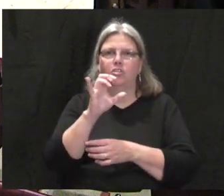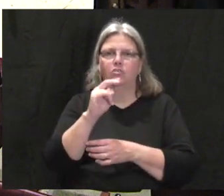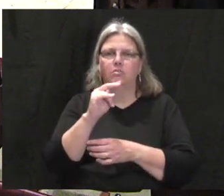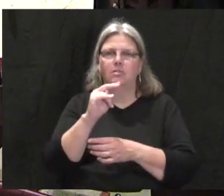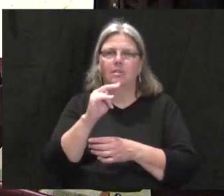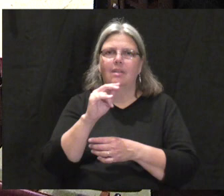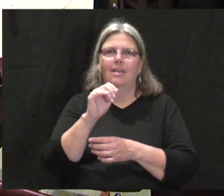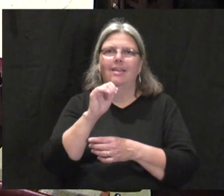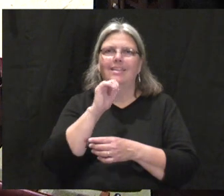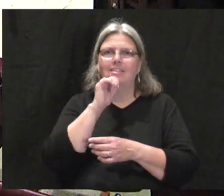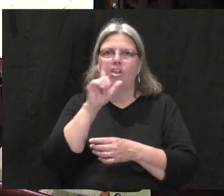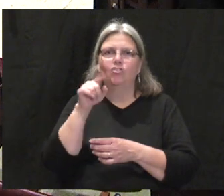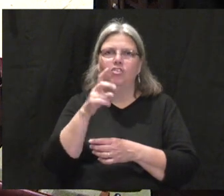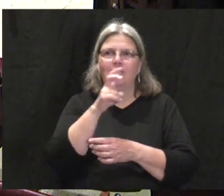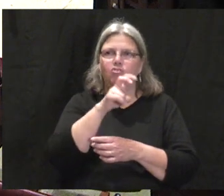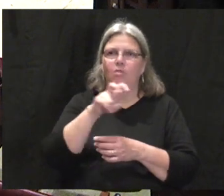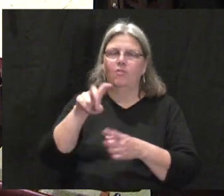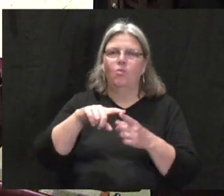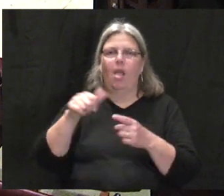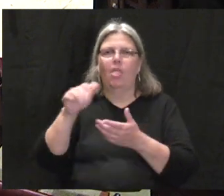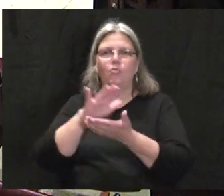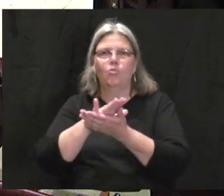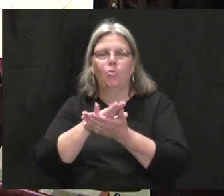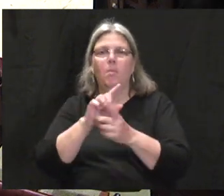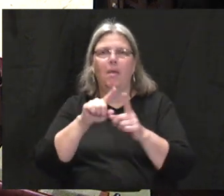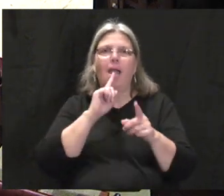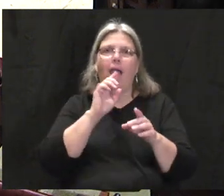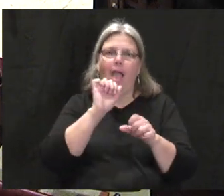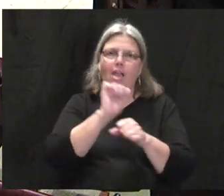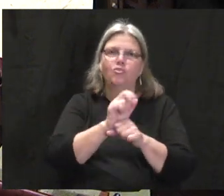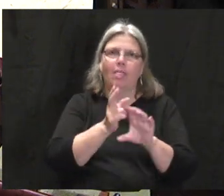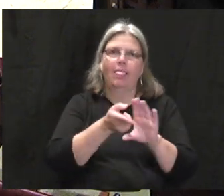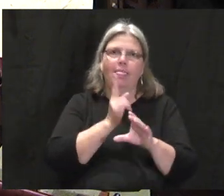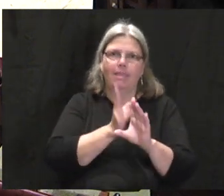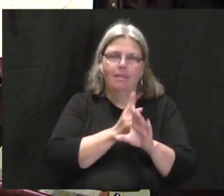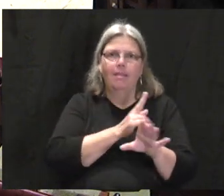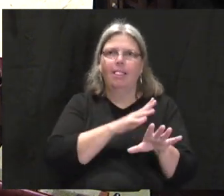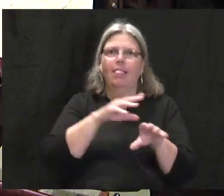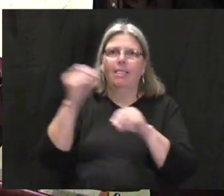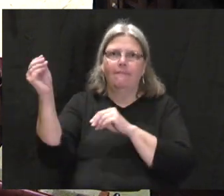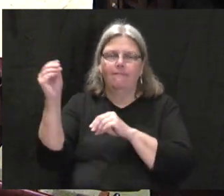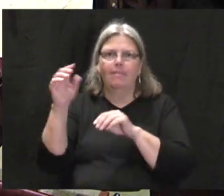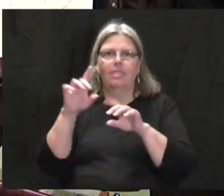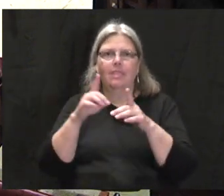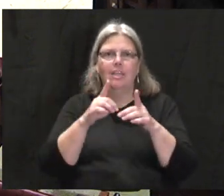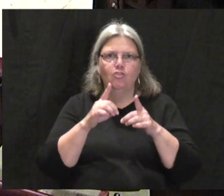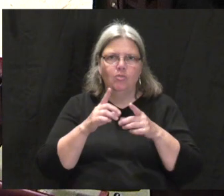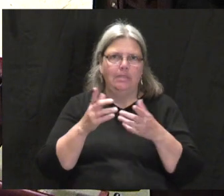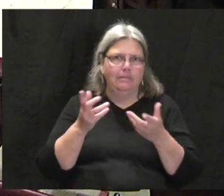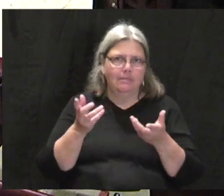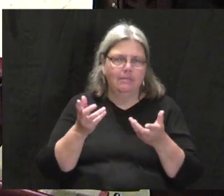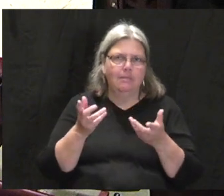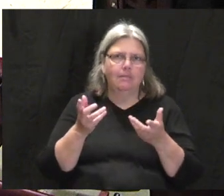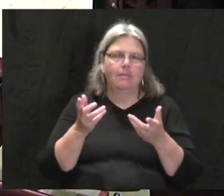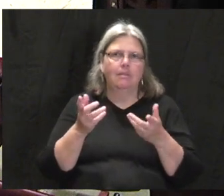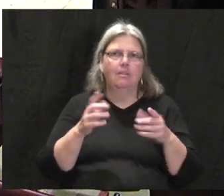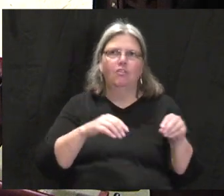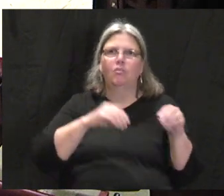Yeah, so that is what the exit interview process is tracking. So it's only sent out to people who have left the district.